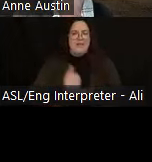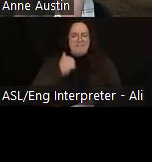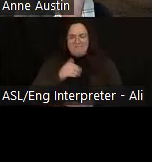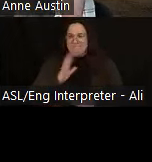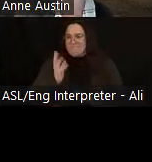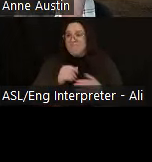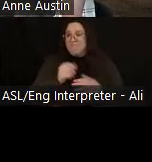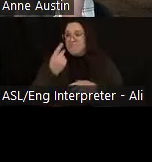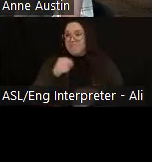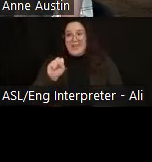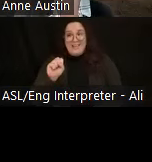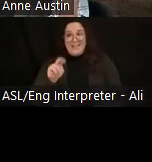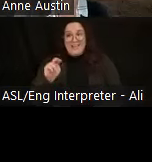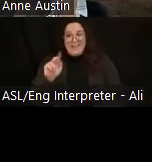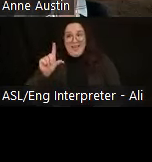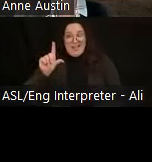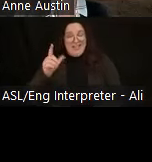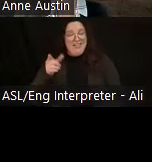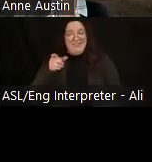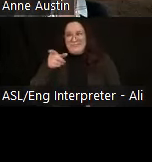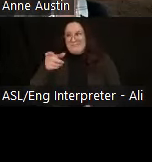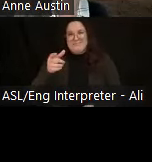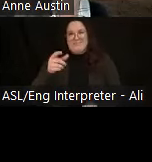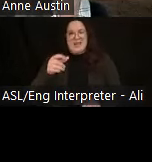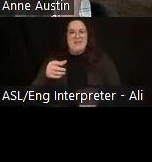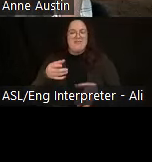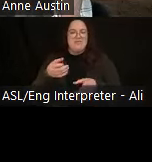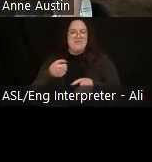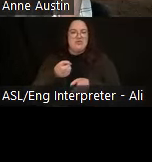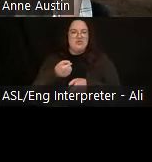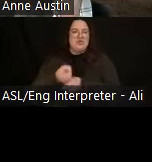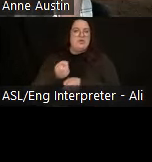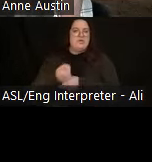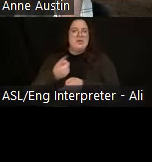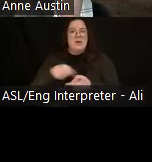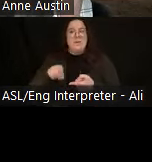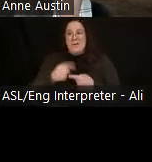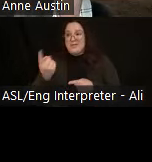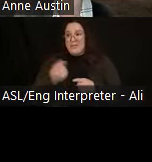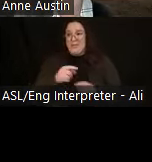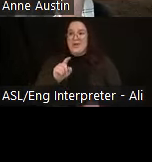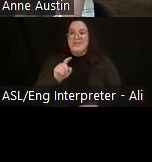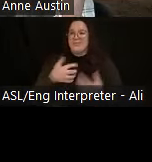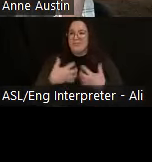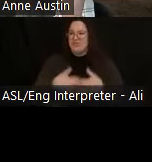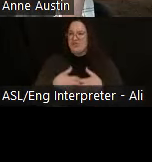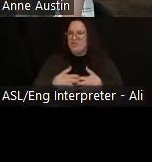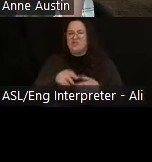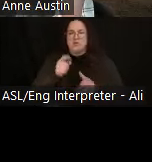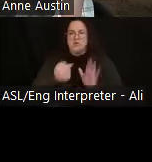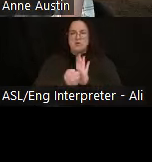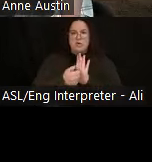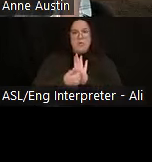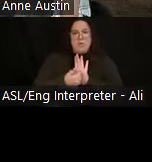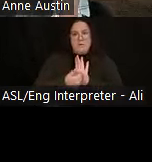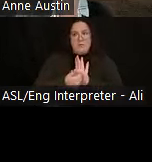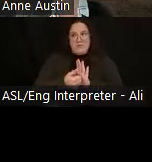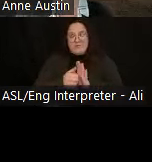even poked fun at the tramp stamp with their skit on Turlington's lower back tattoo remover featuring a 32-year-old Amy